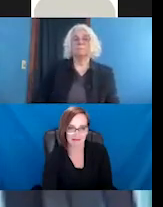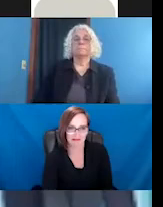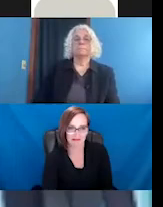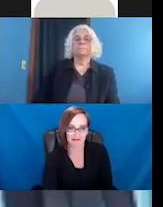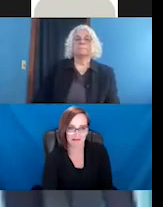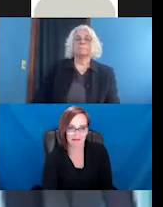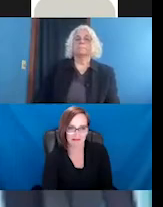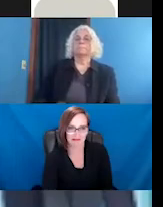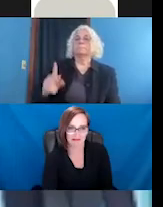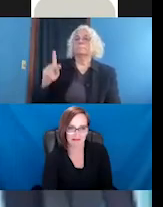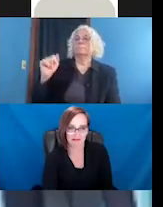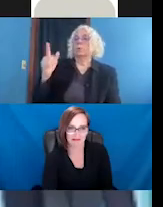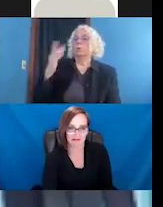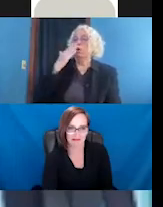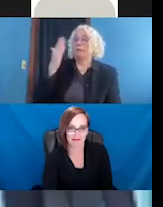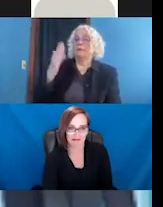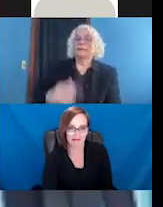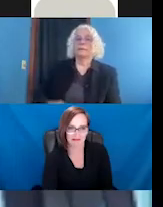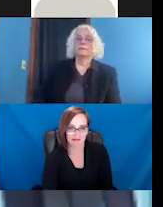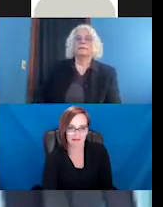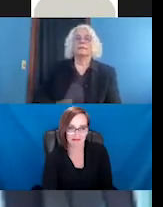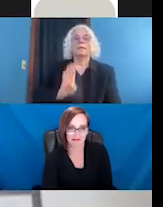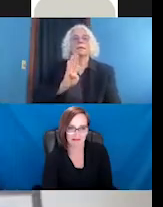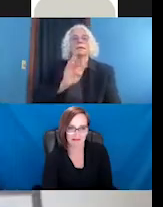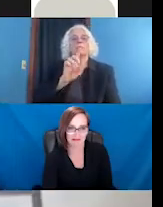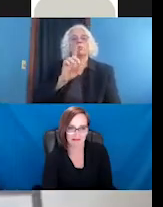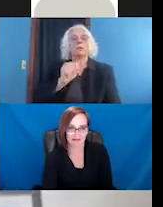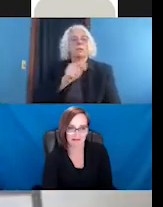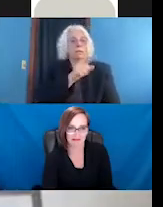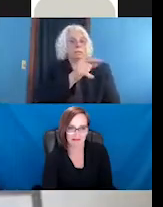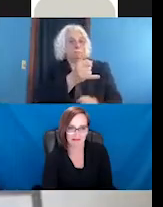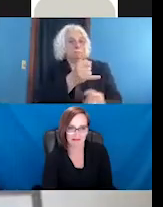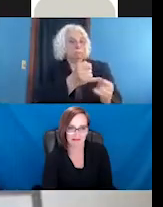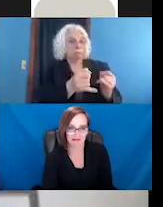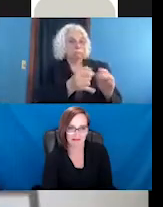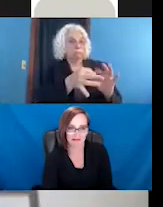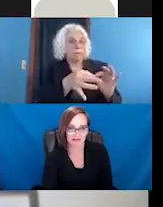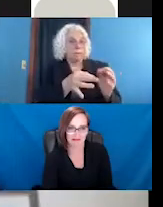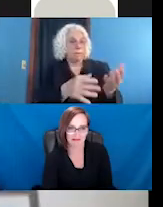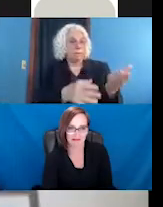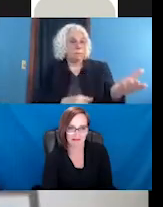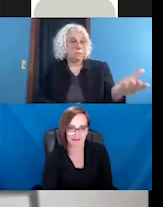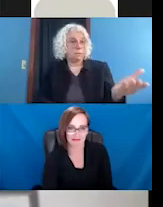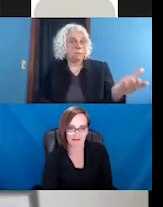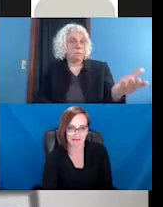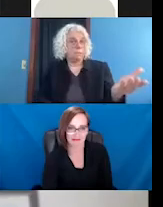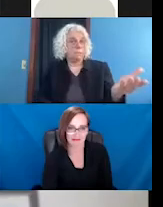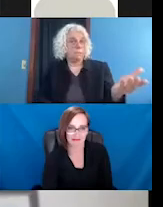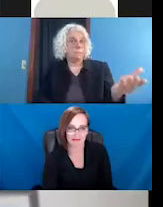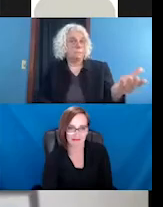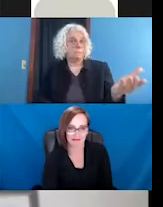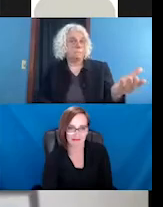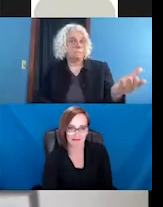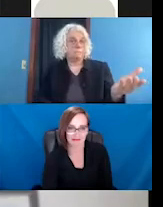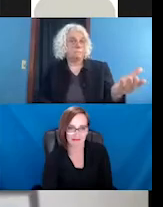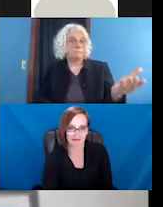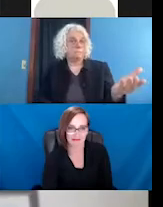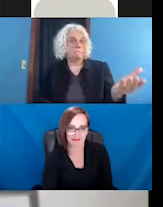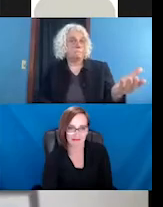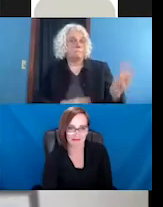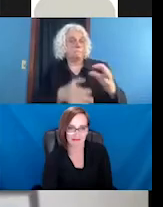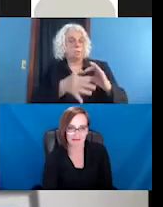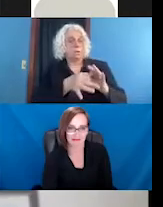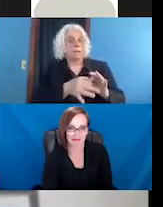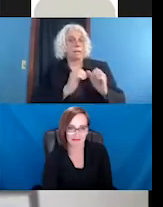Great, thanks, Melanie. And Brenda, how about on your end? Any final closing thoughts on kind of the expansion